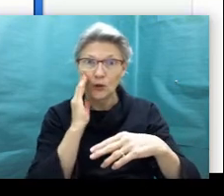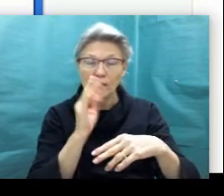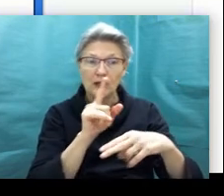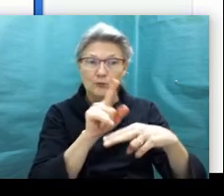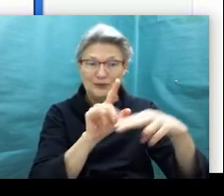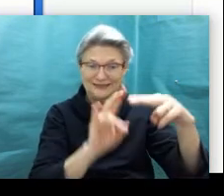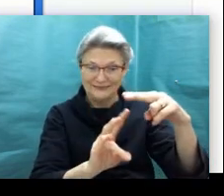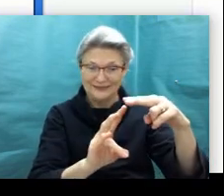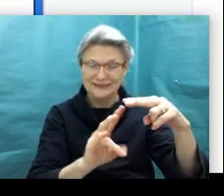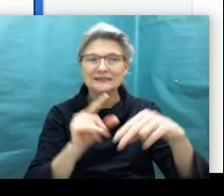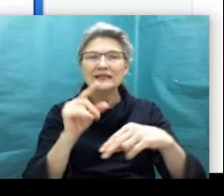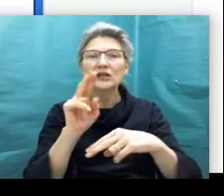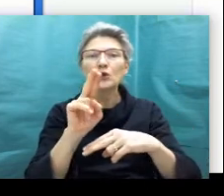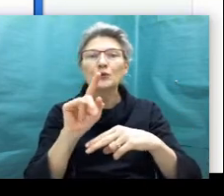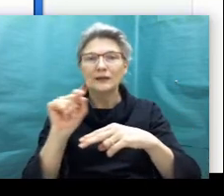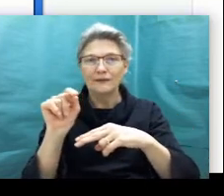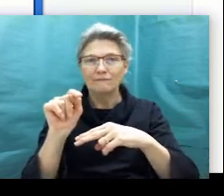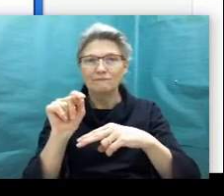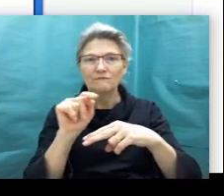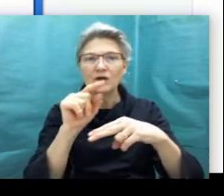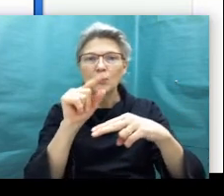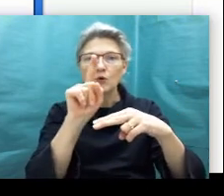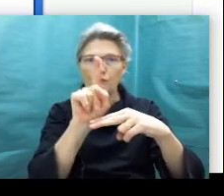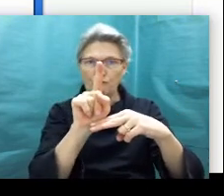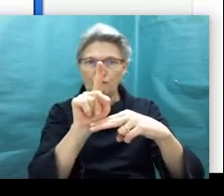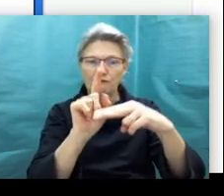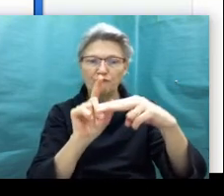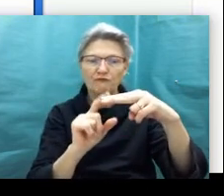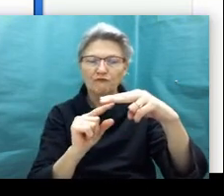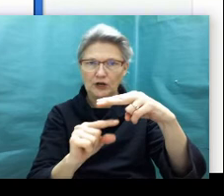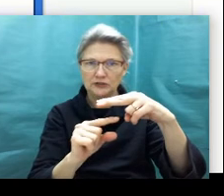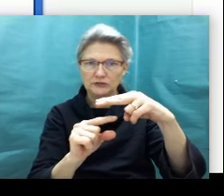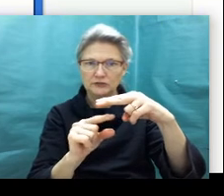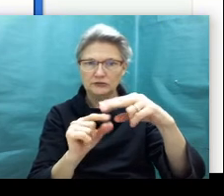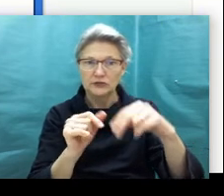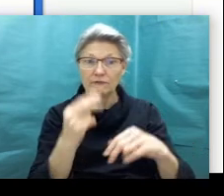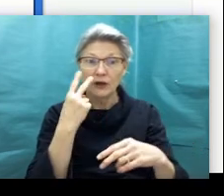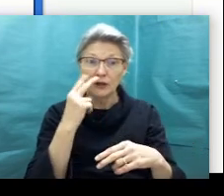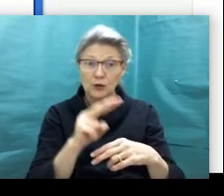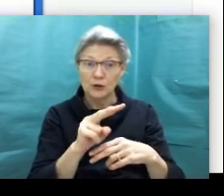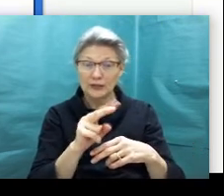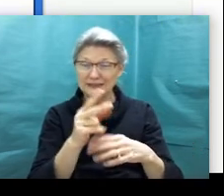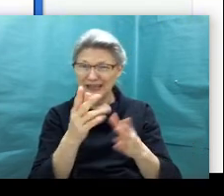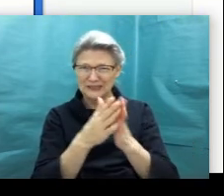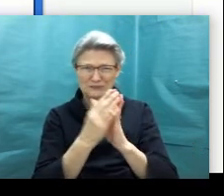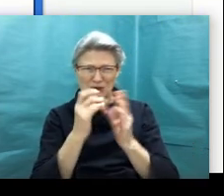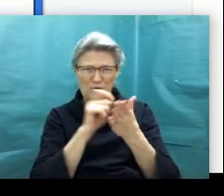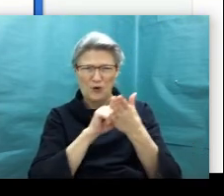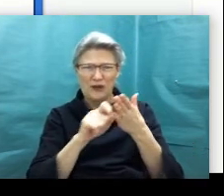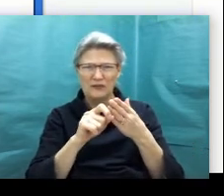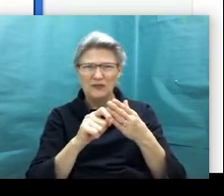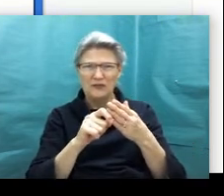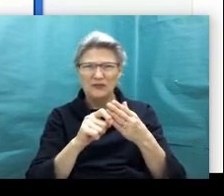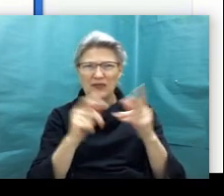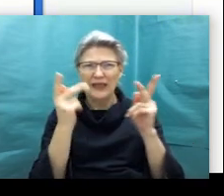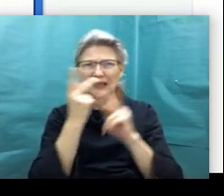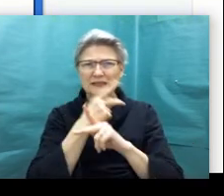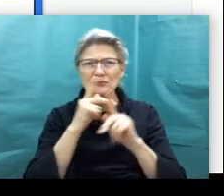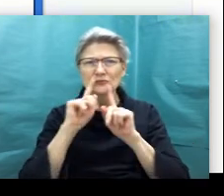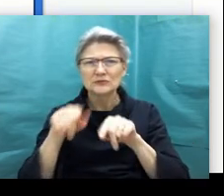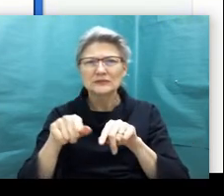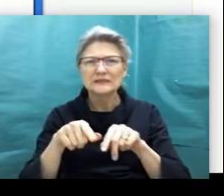have 12 sevenths here. Well, if I look, it's asking me to write my product as a mixed